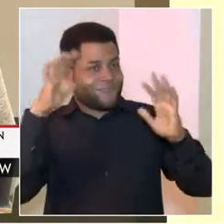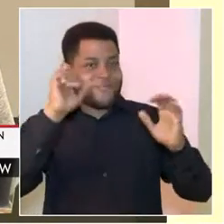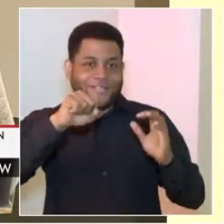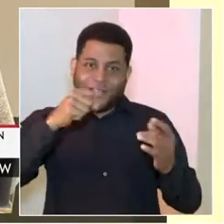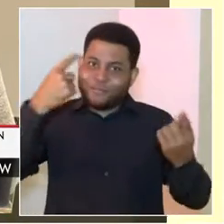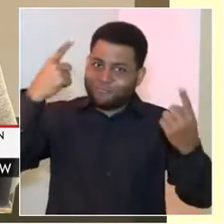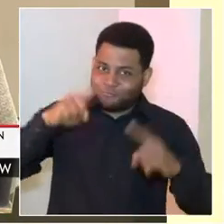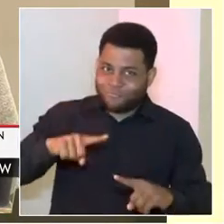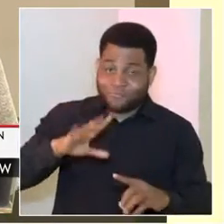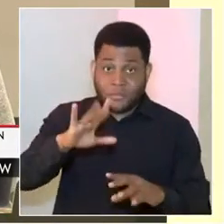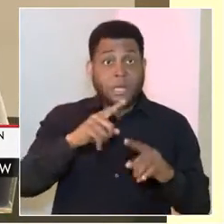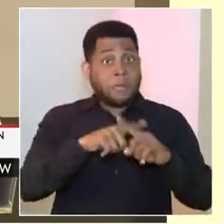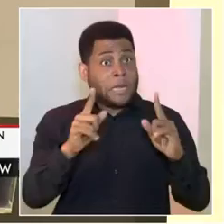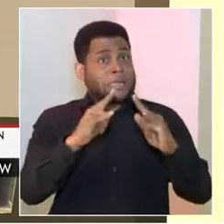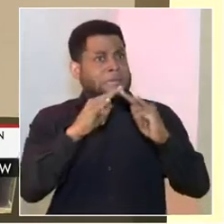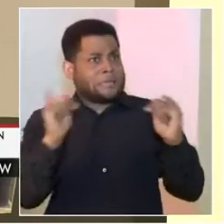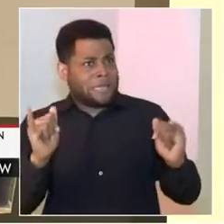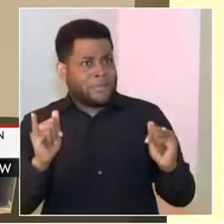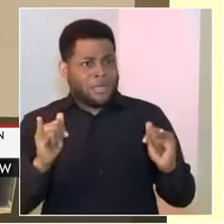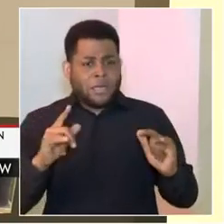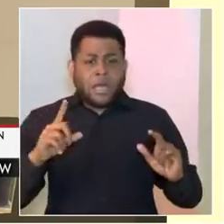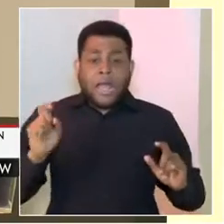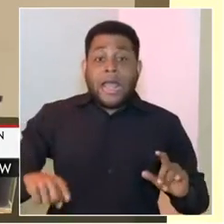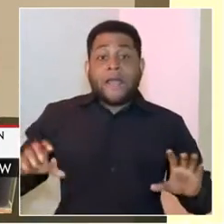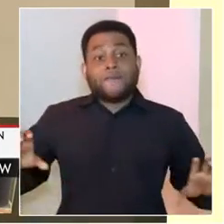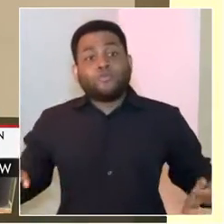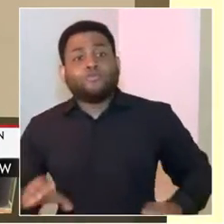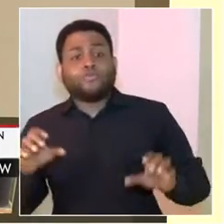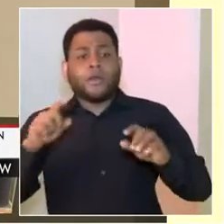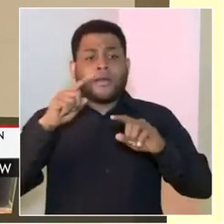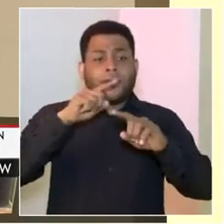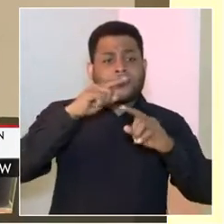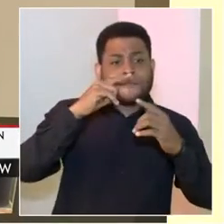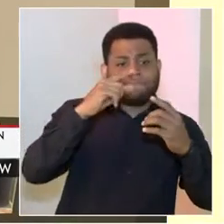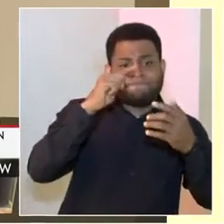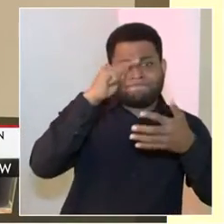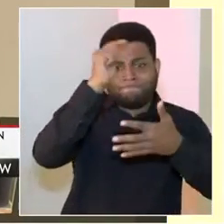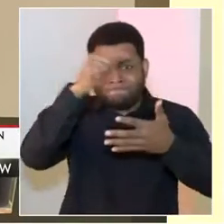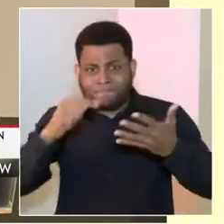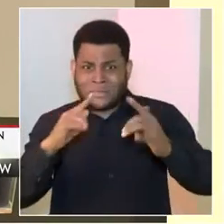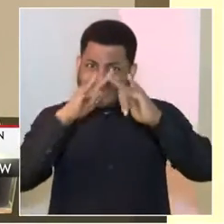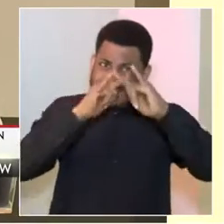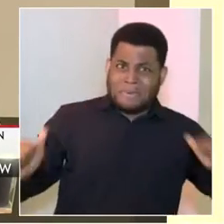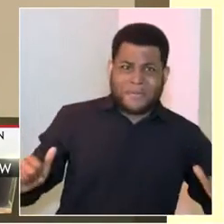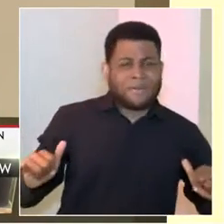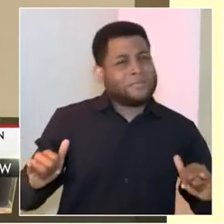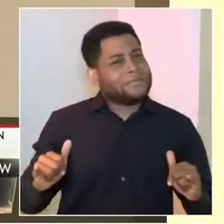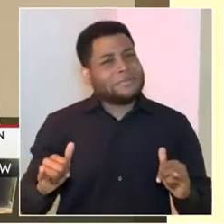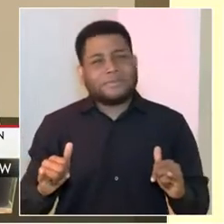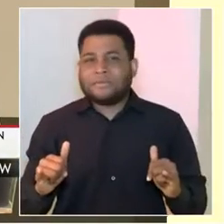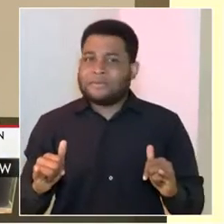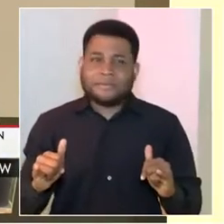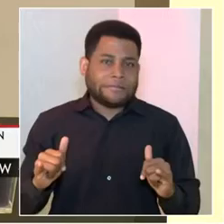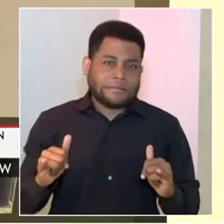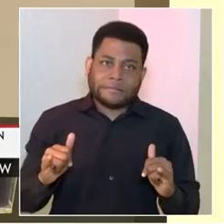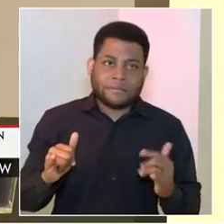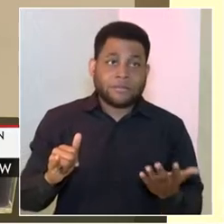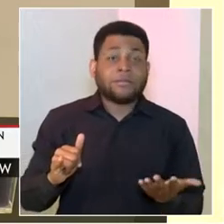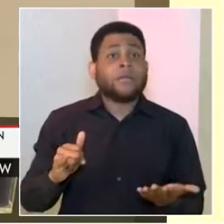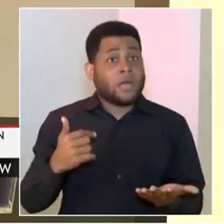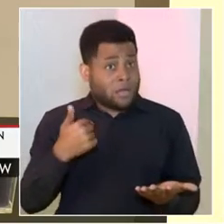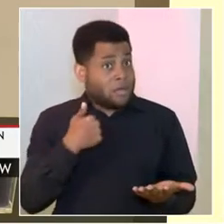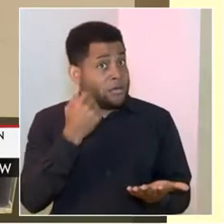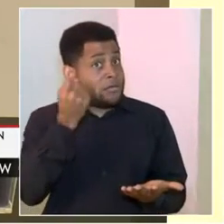time. And so this year, with this budget, we were very specific